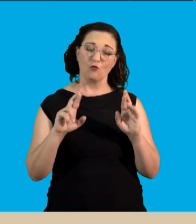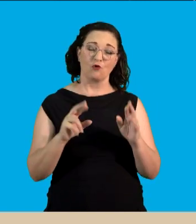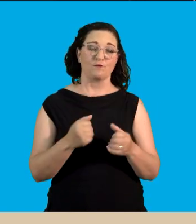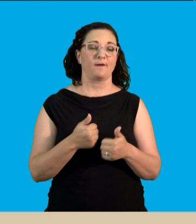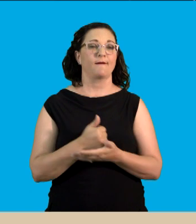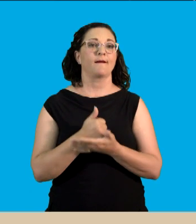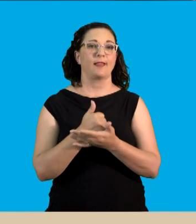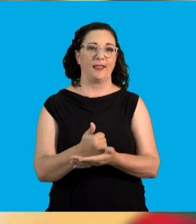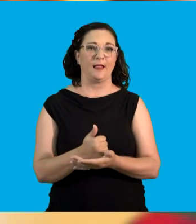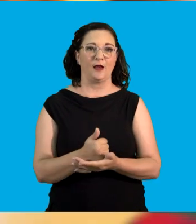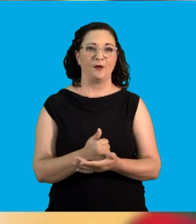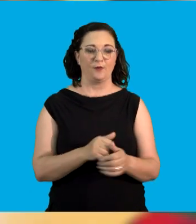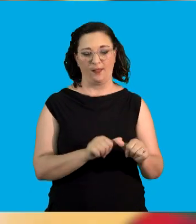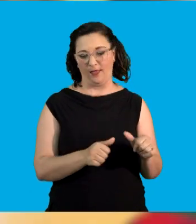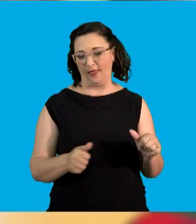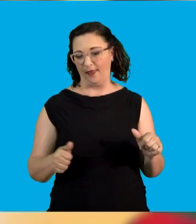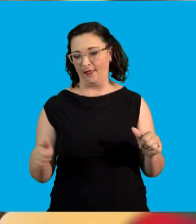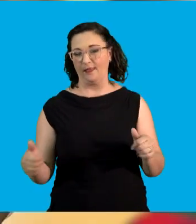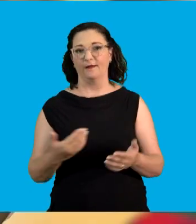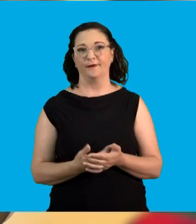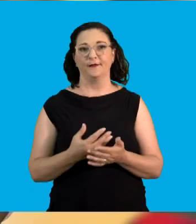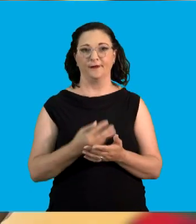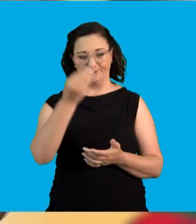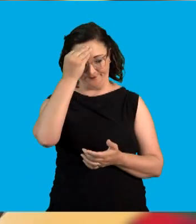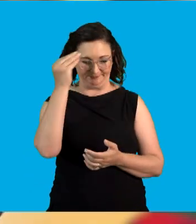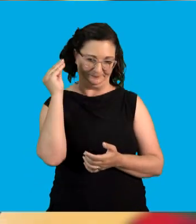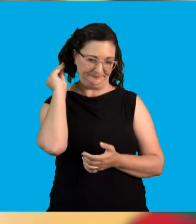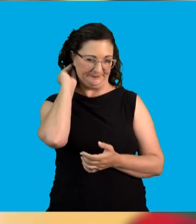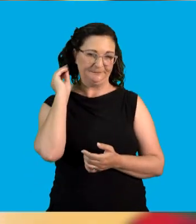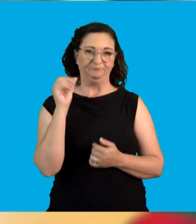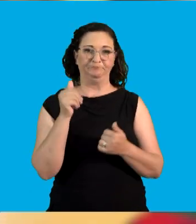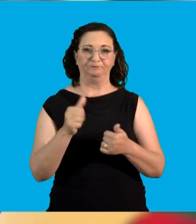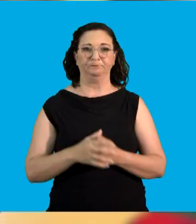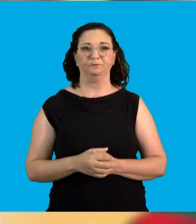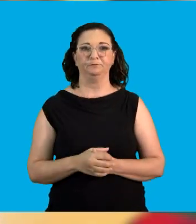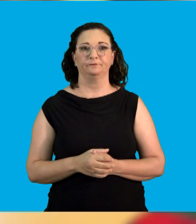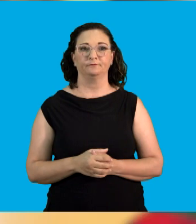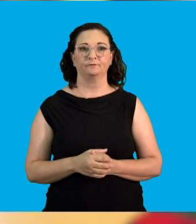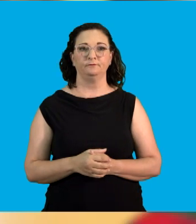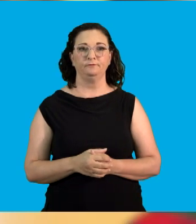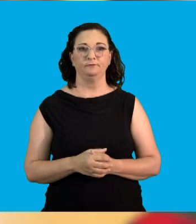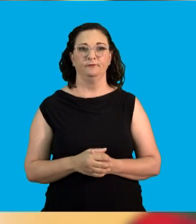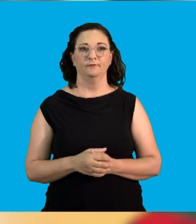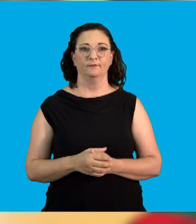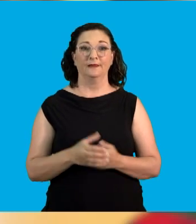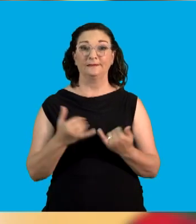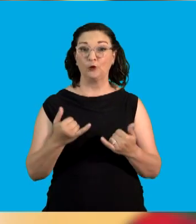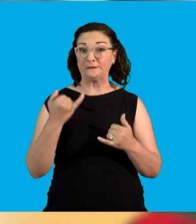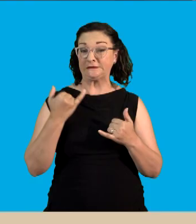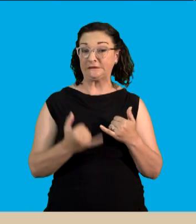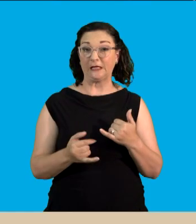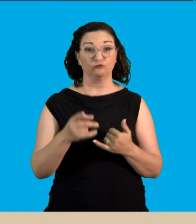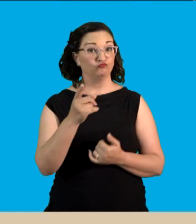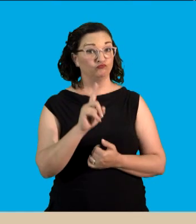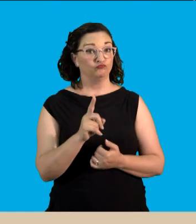is going to help you remember the order of the planets from the sun. All right. Now, please do not make the